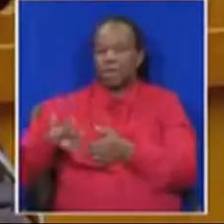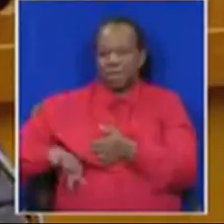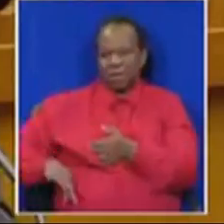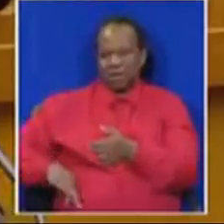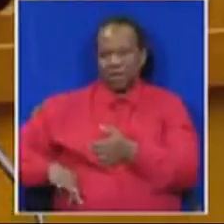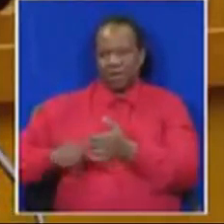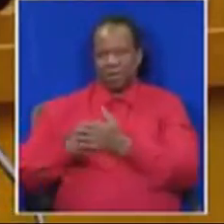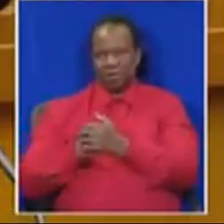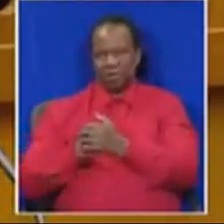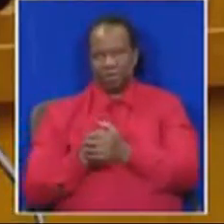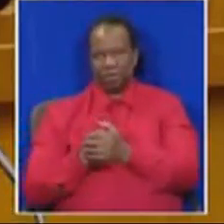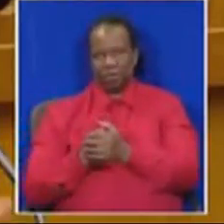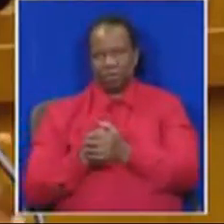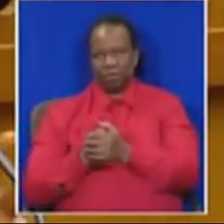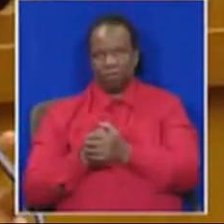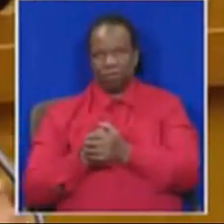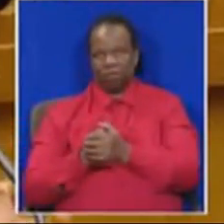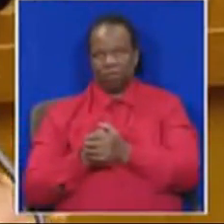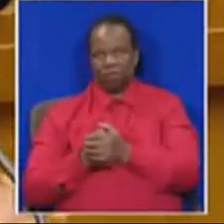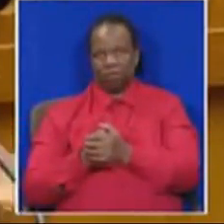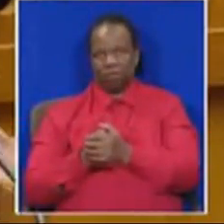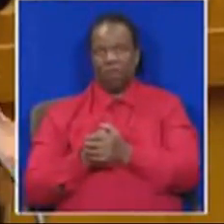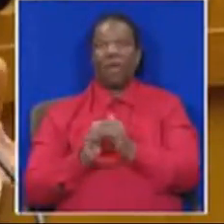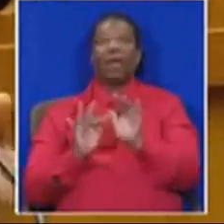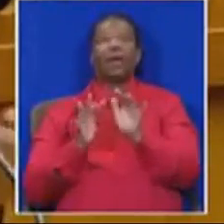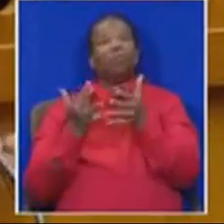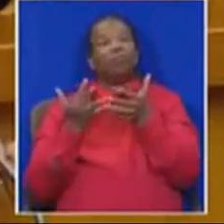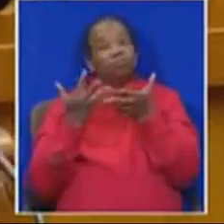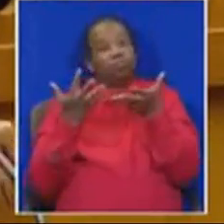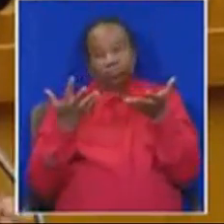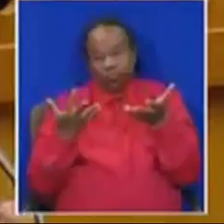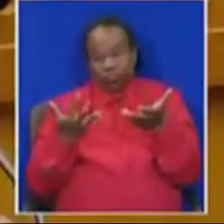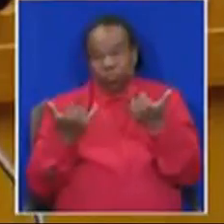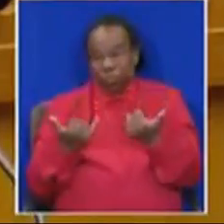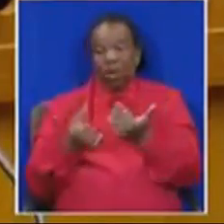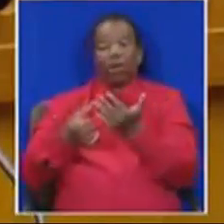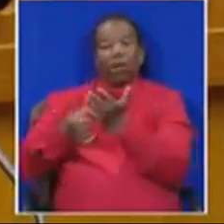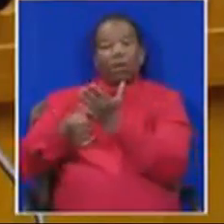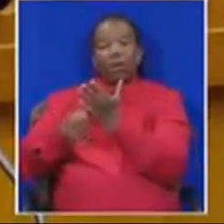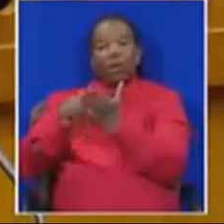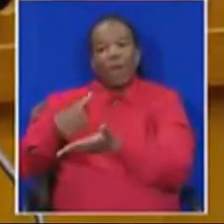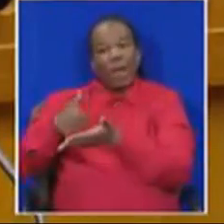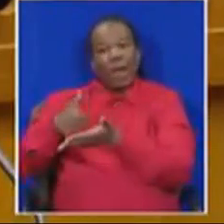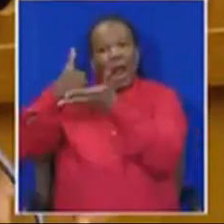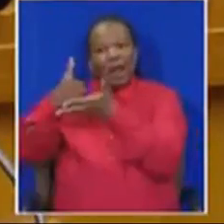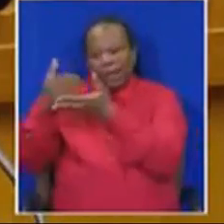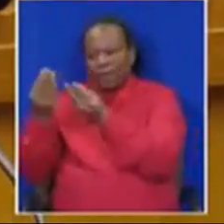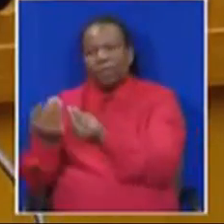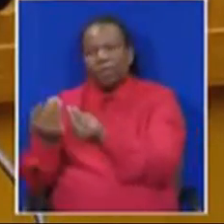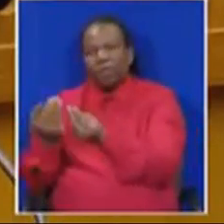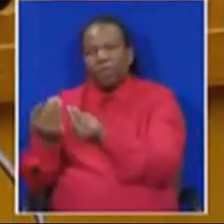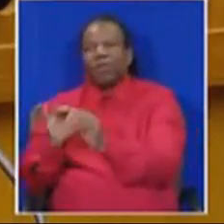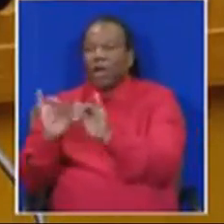These grants have alleviated a great deal of poverty amongst our people, and they are deeply